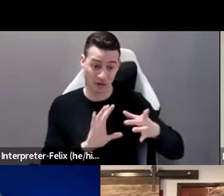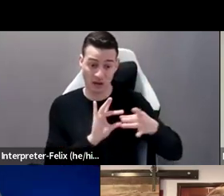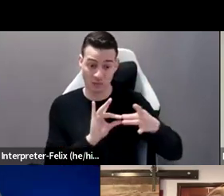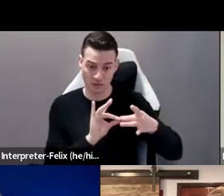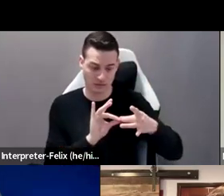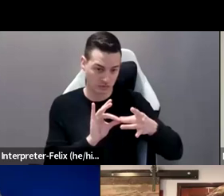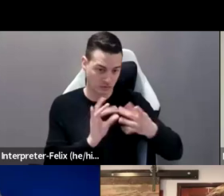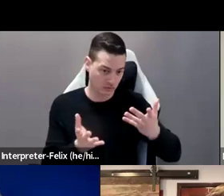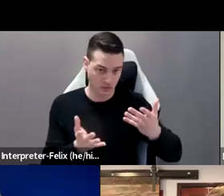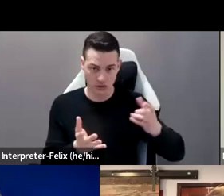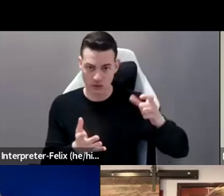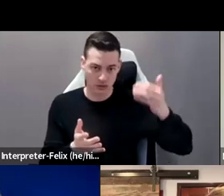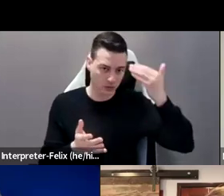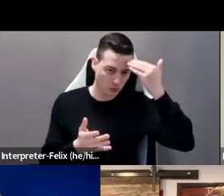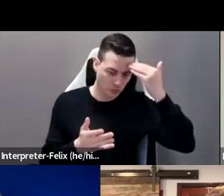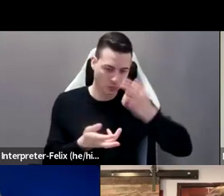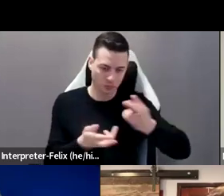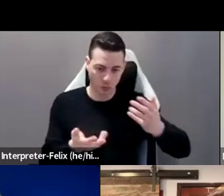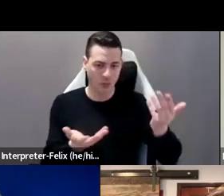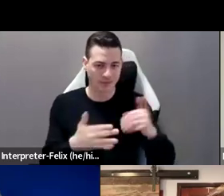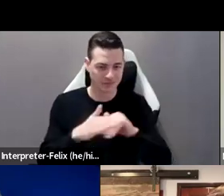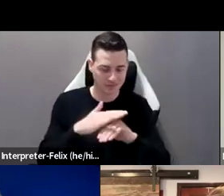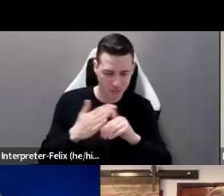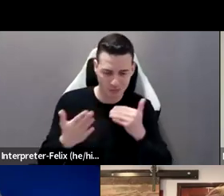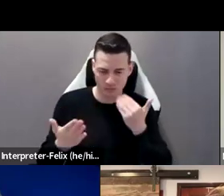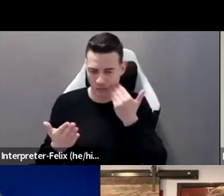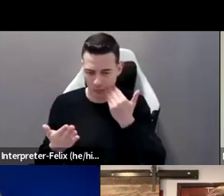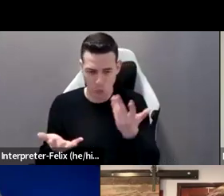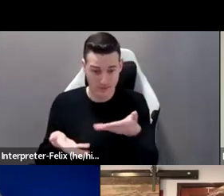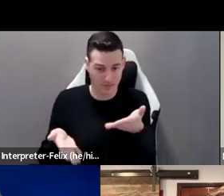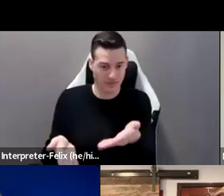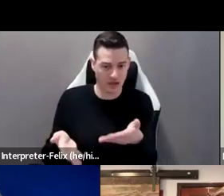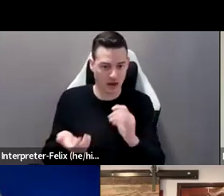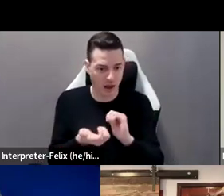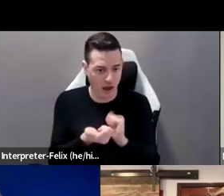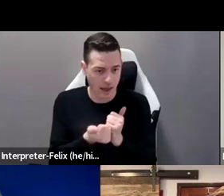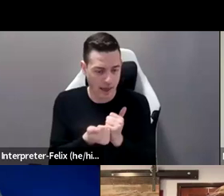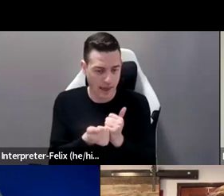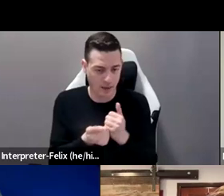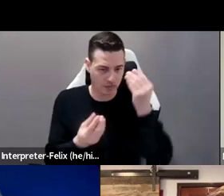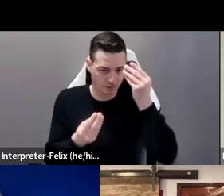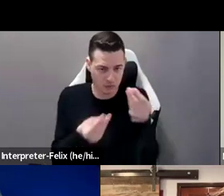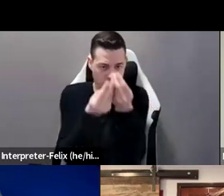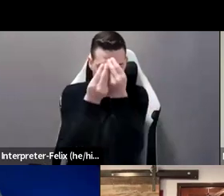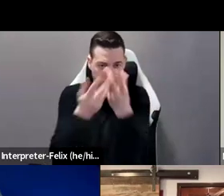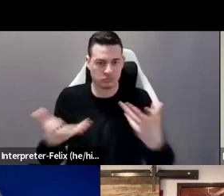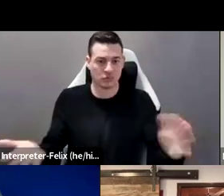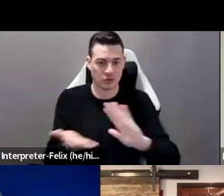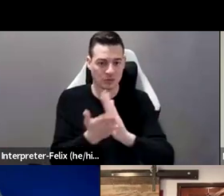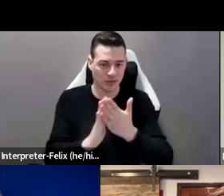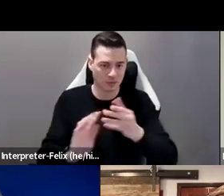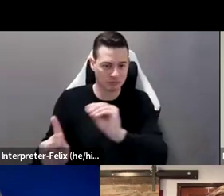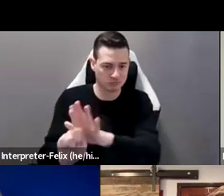awareness of resources, knowing what is accessible, knowing what exists, and how to get that information out so that it becomes